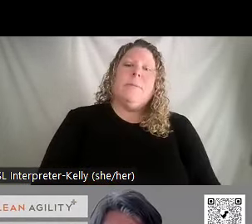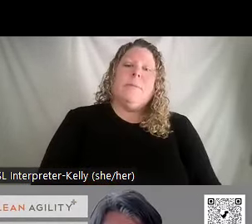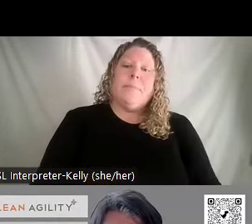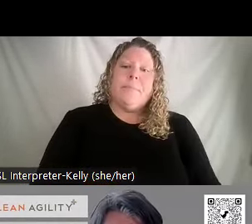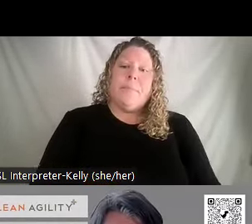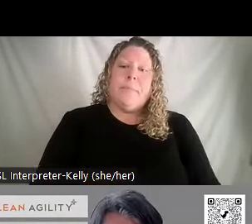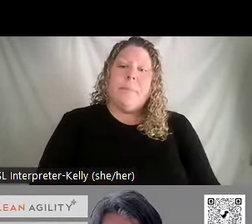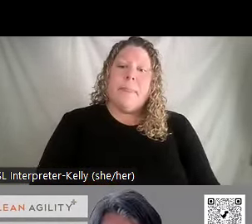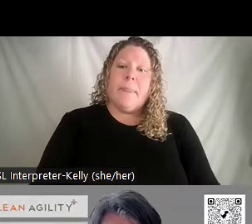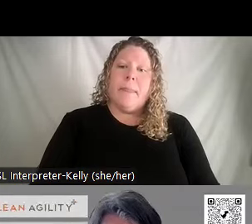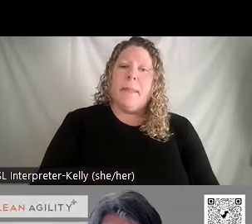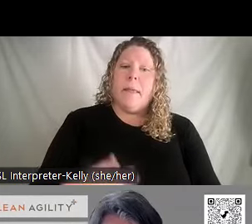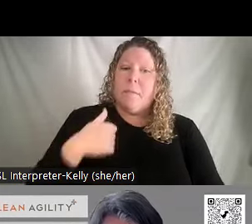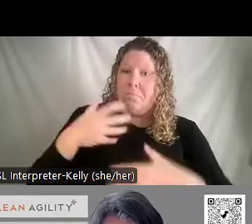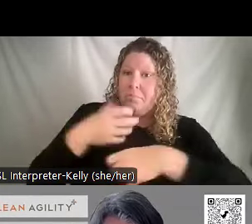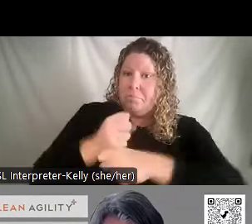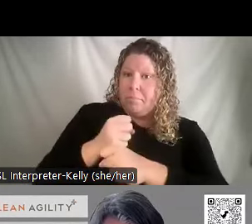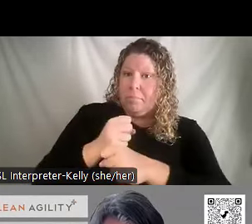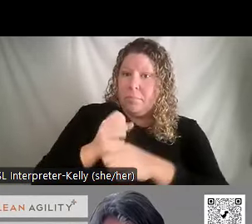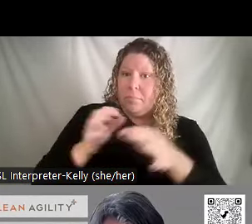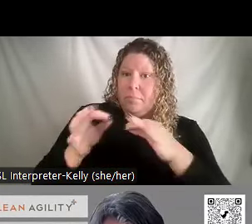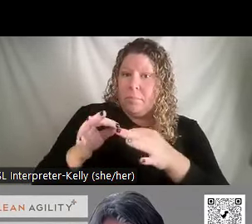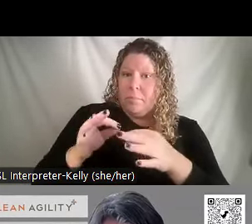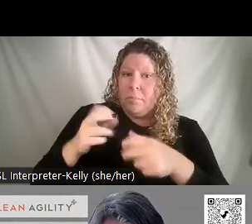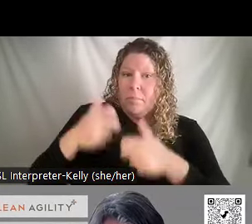elevator pitch for the problem. Okay, watch this.